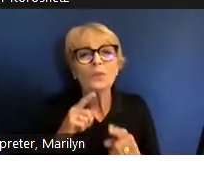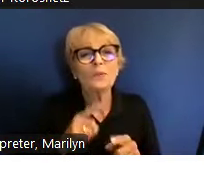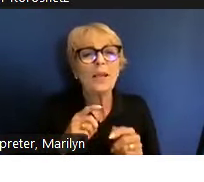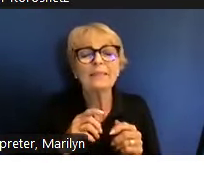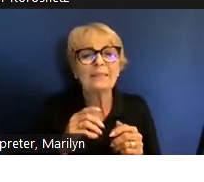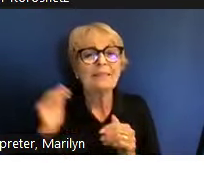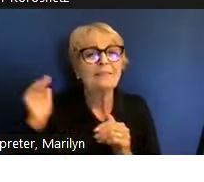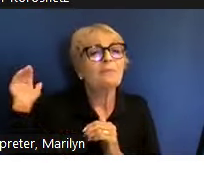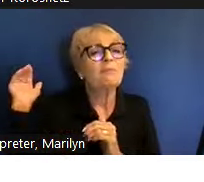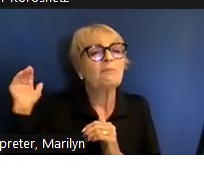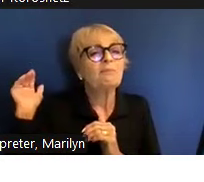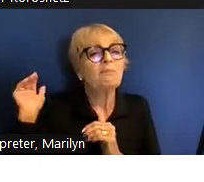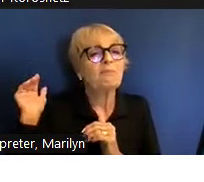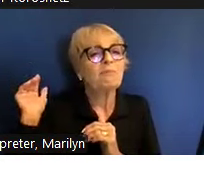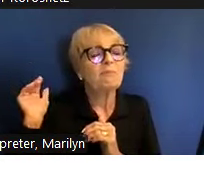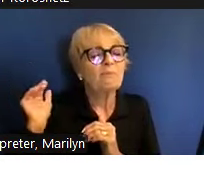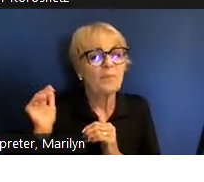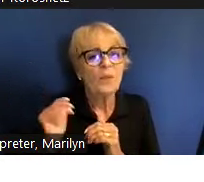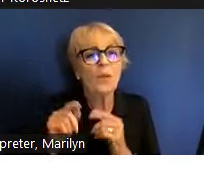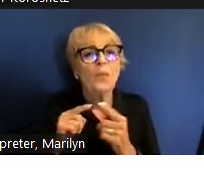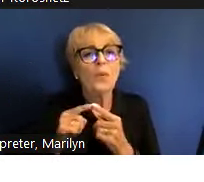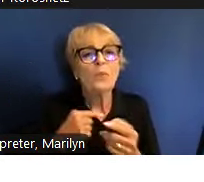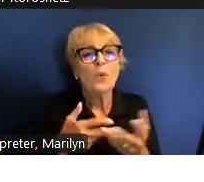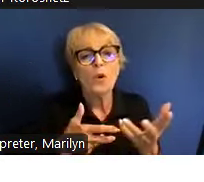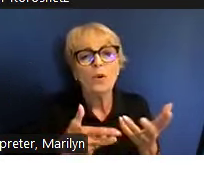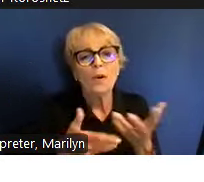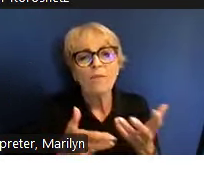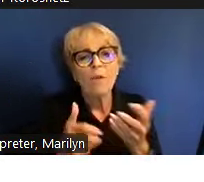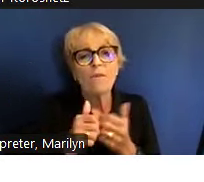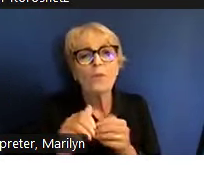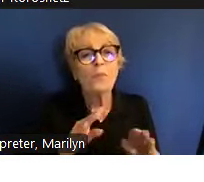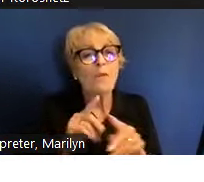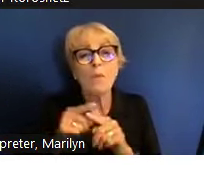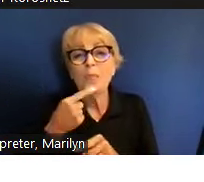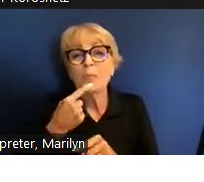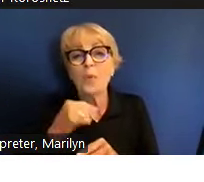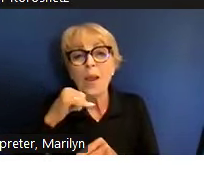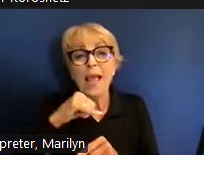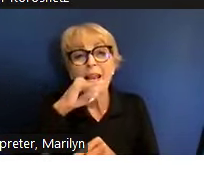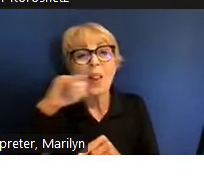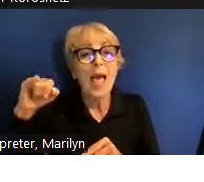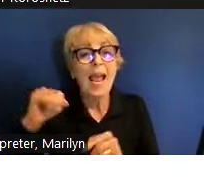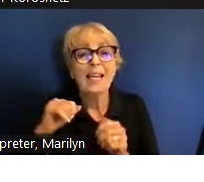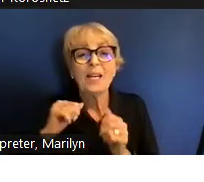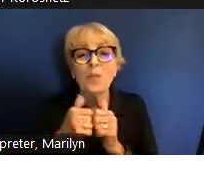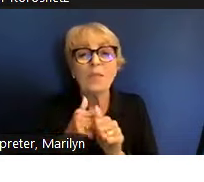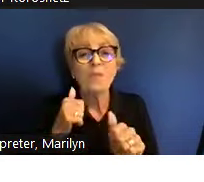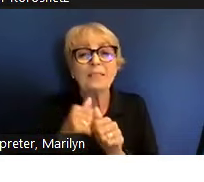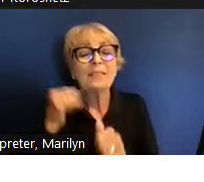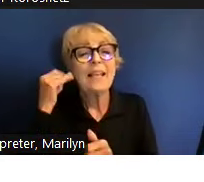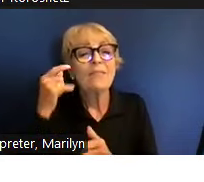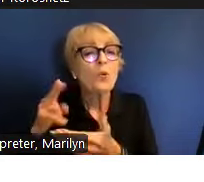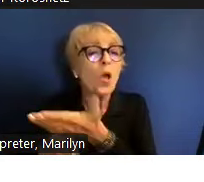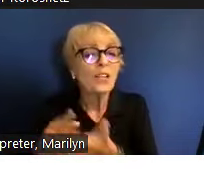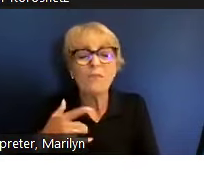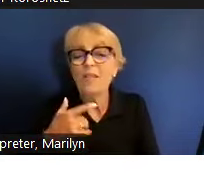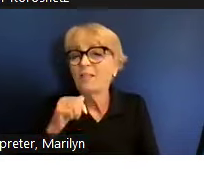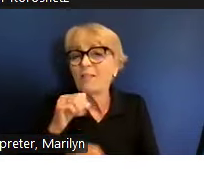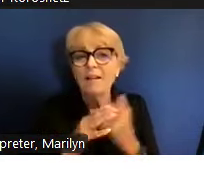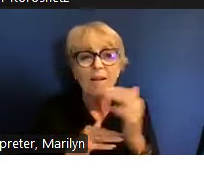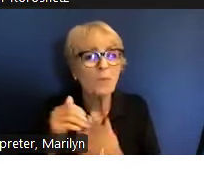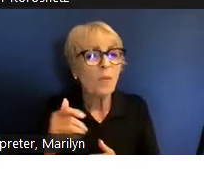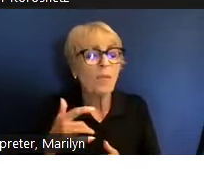each time we engage in a behavior. But that red line of avoidance behavior, if you log in and you're feeling really uncomfortable and really anxious